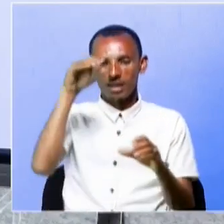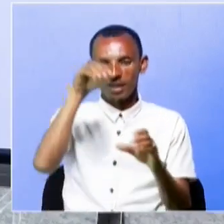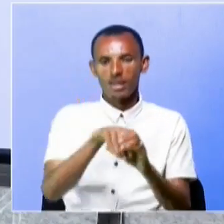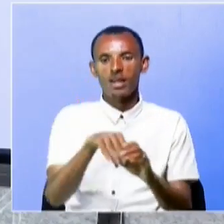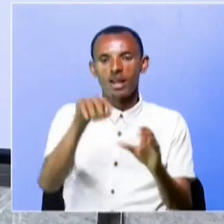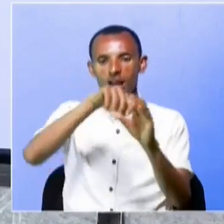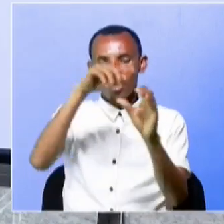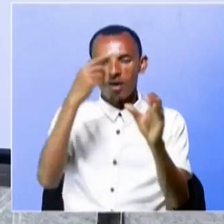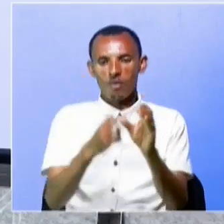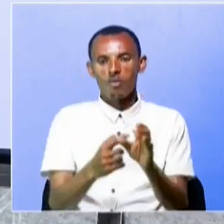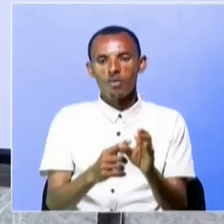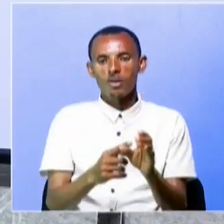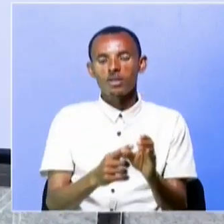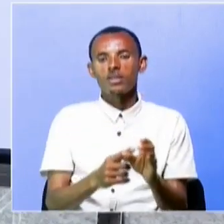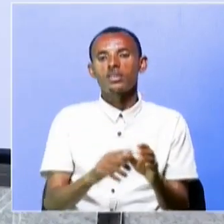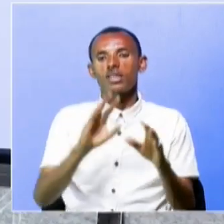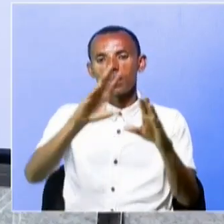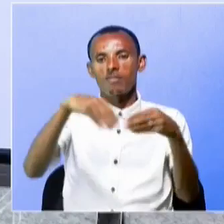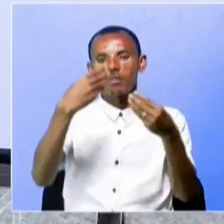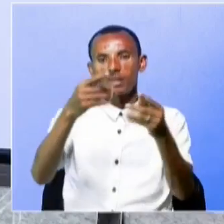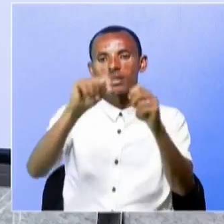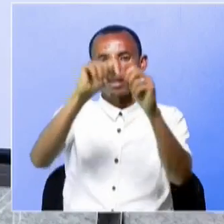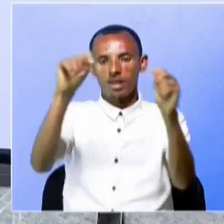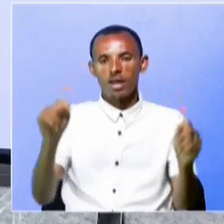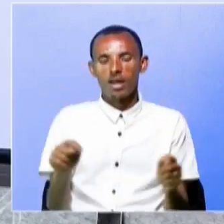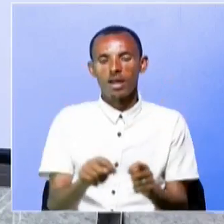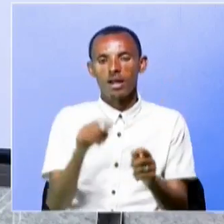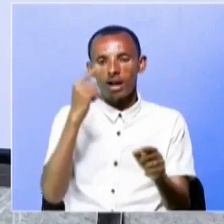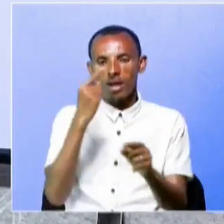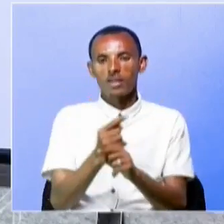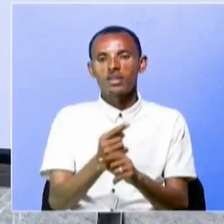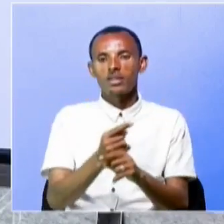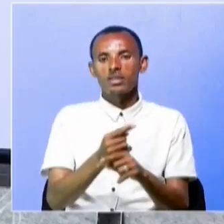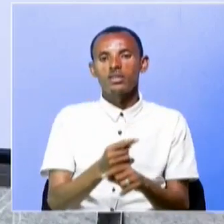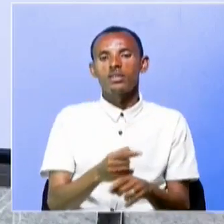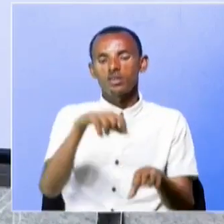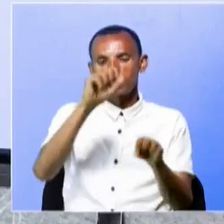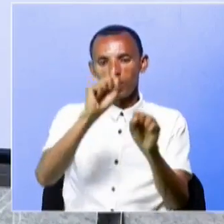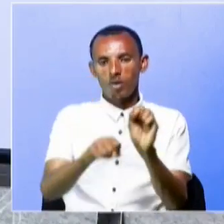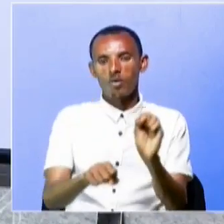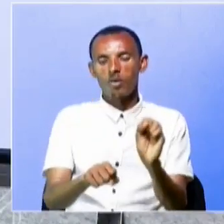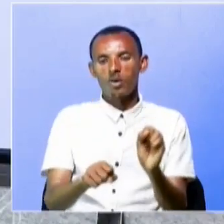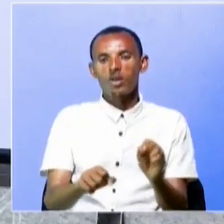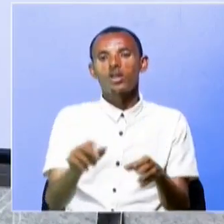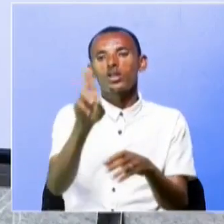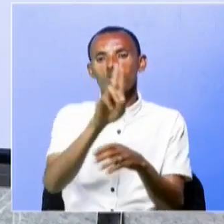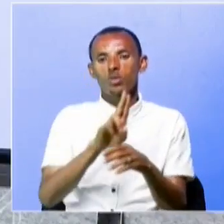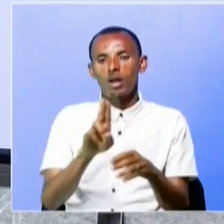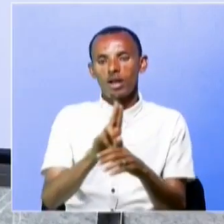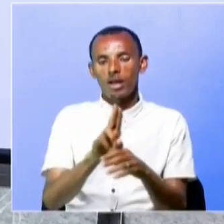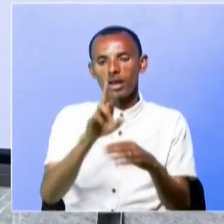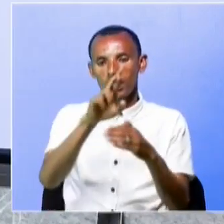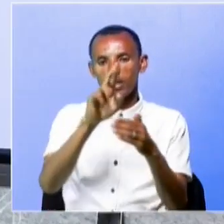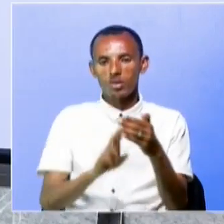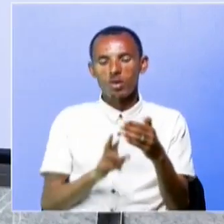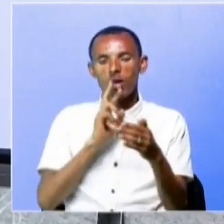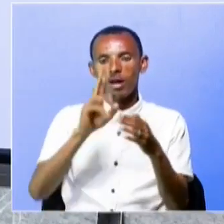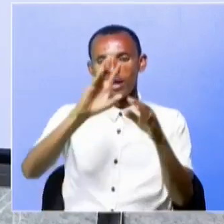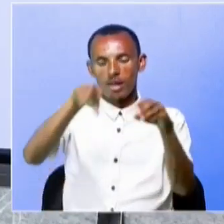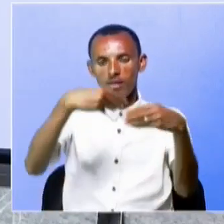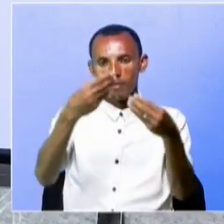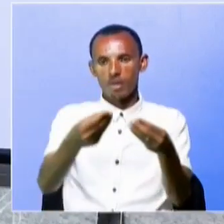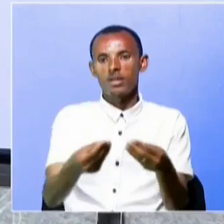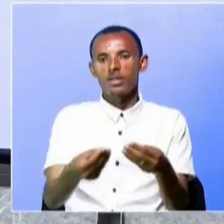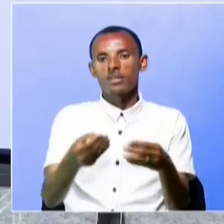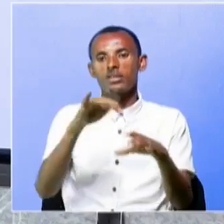interior angles of the given triangle, right? So usually ratios are given